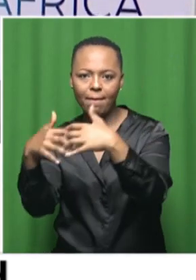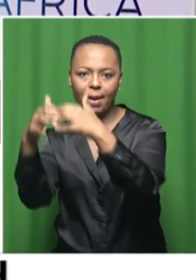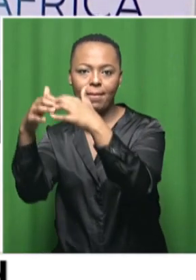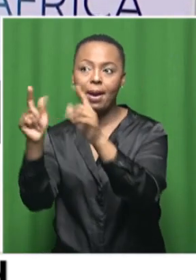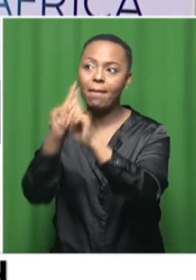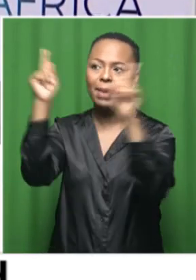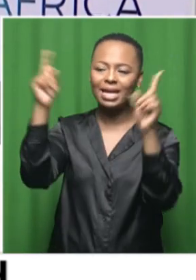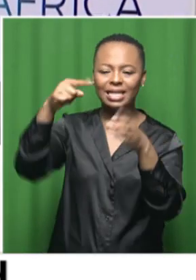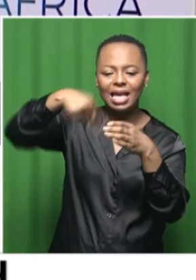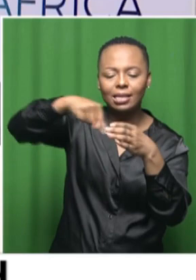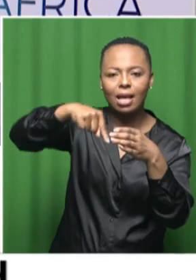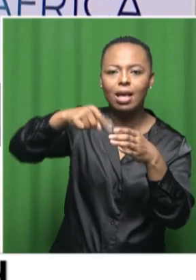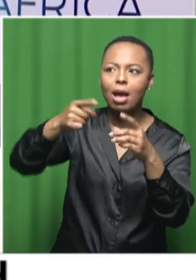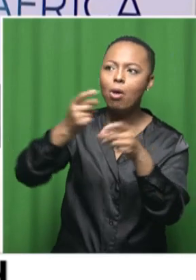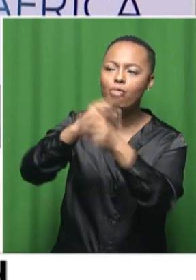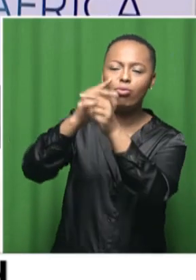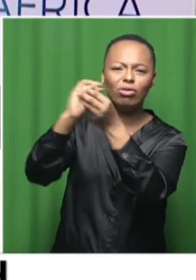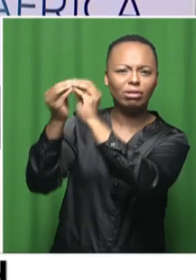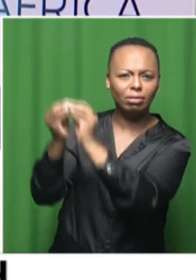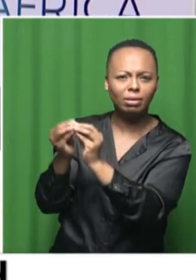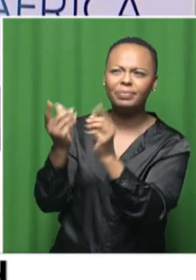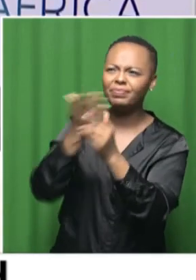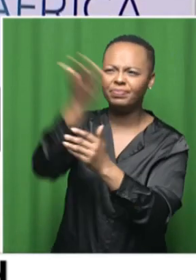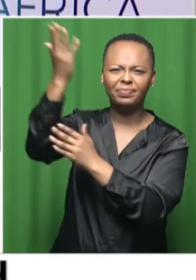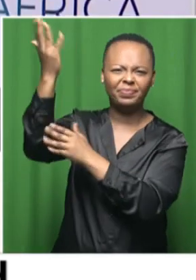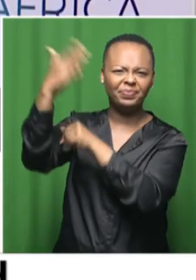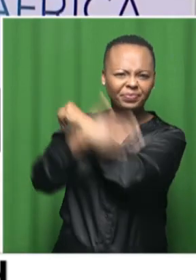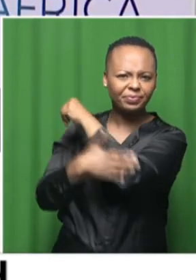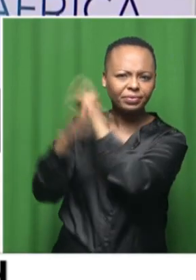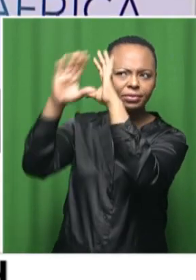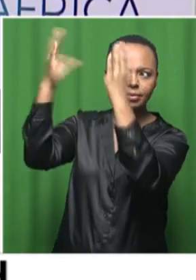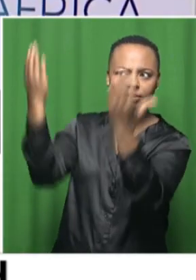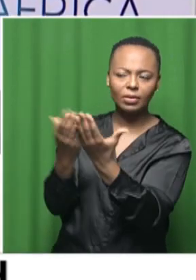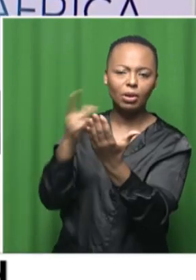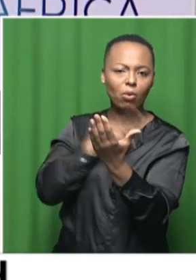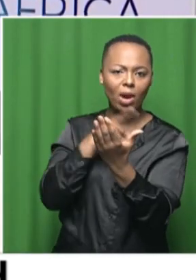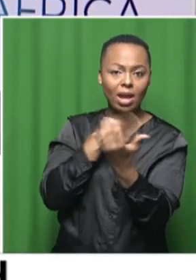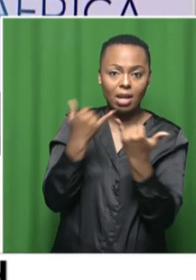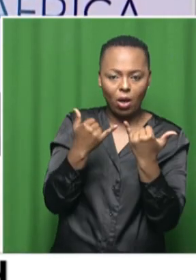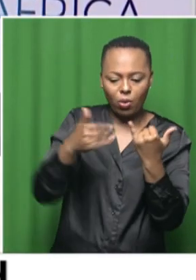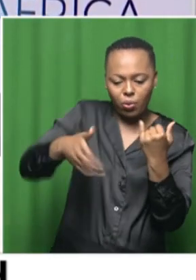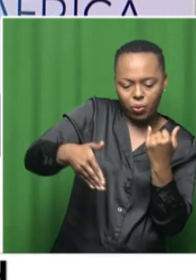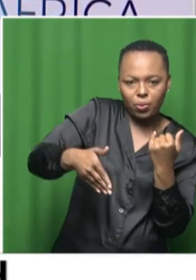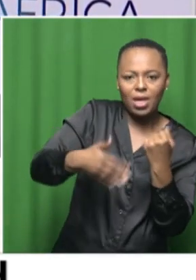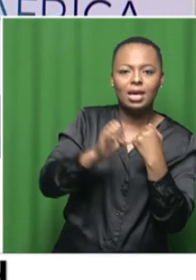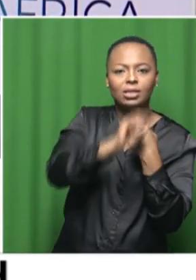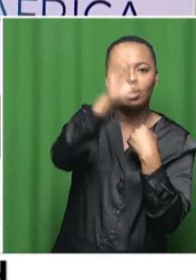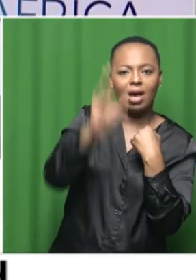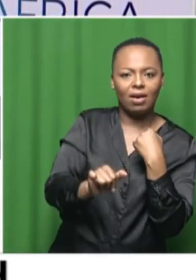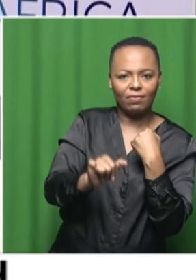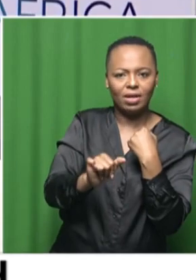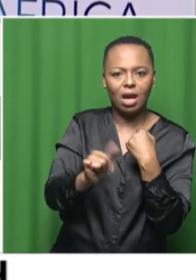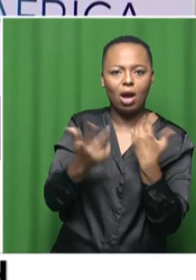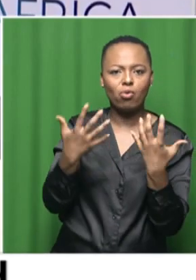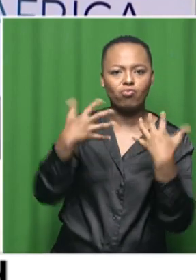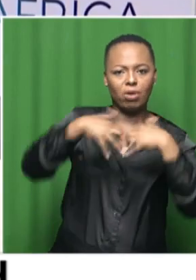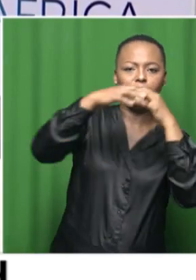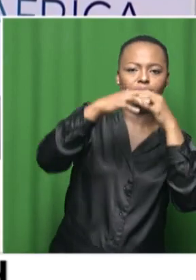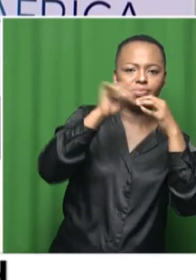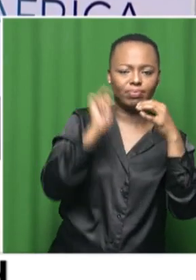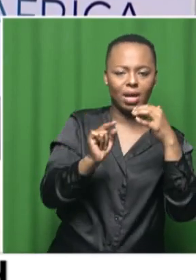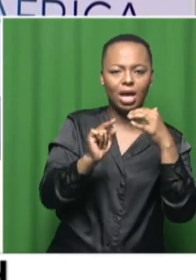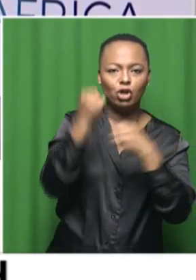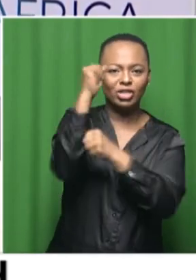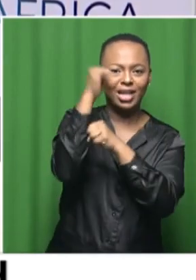else in the world. Why? It's because there hasn't been that correlation between the requirement to industrialize in the